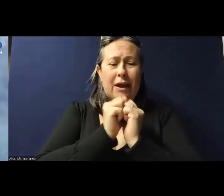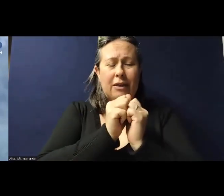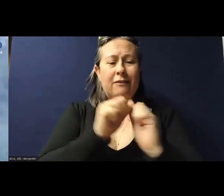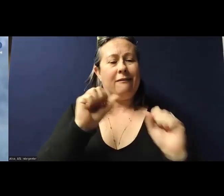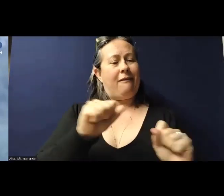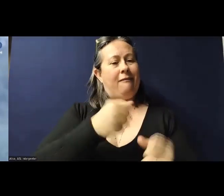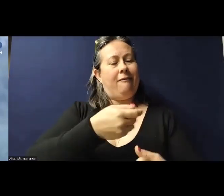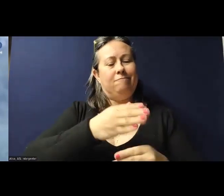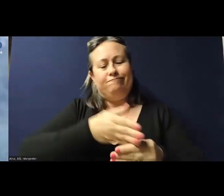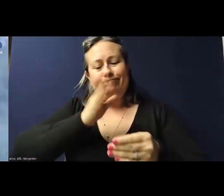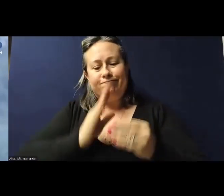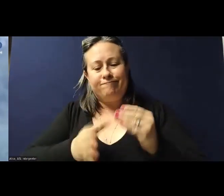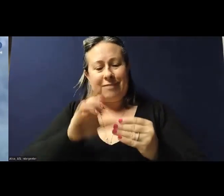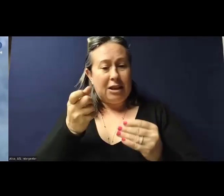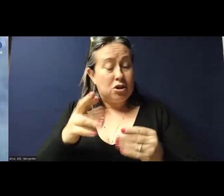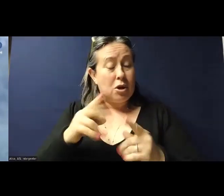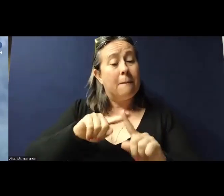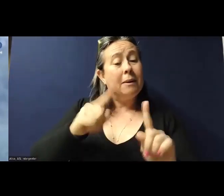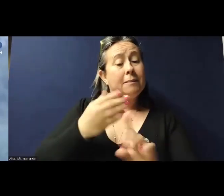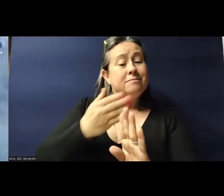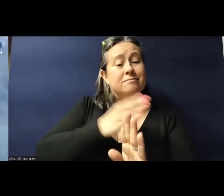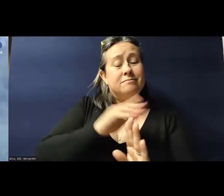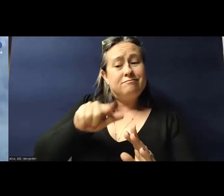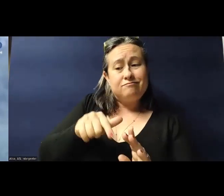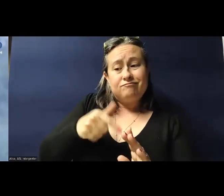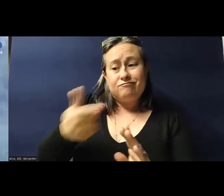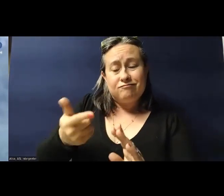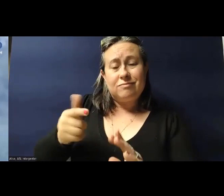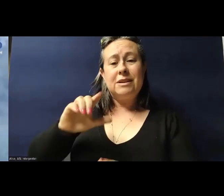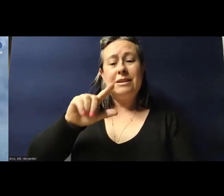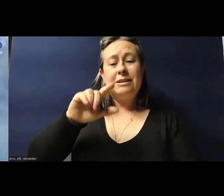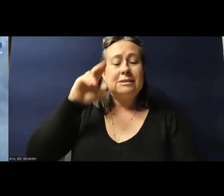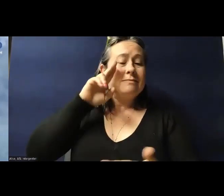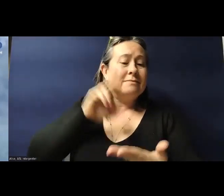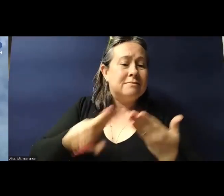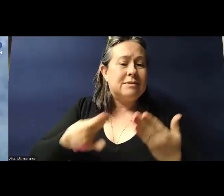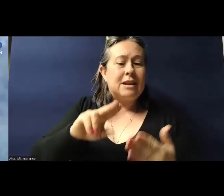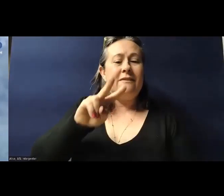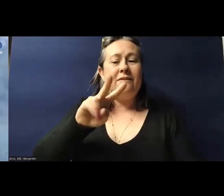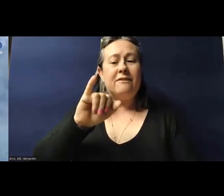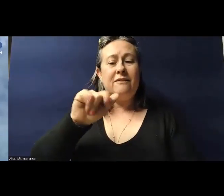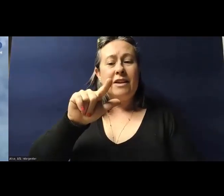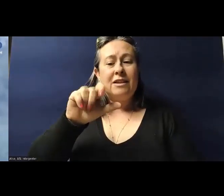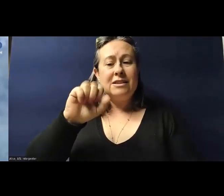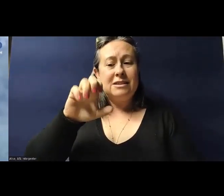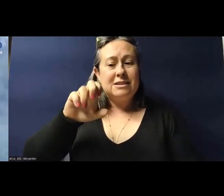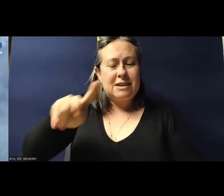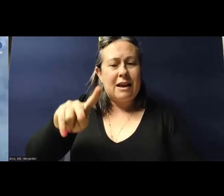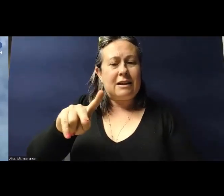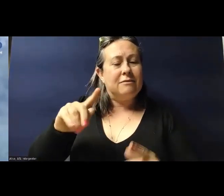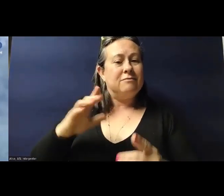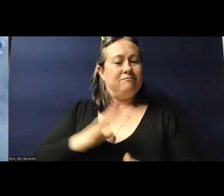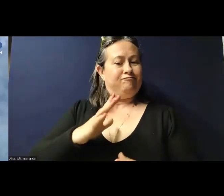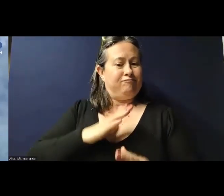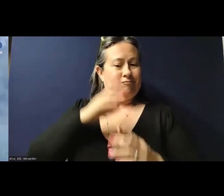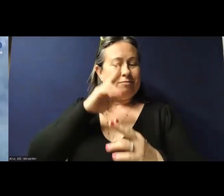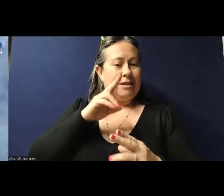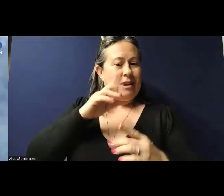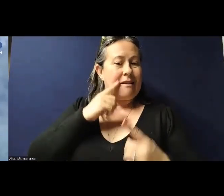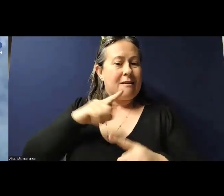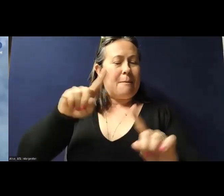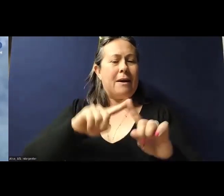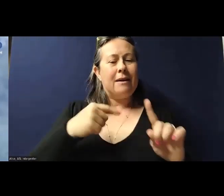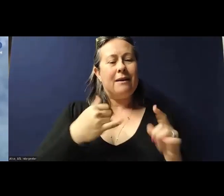it. Before I introduce Secretary Vilsack to make the official announcement, I'd like to invite Dr. Danielle